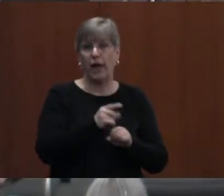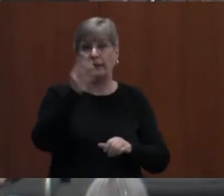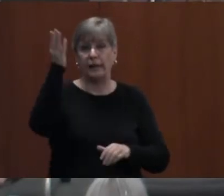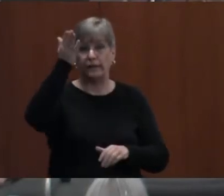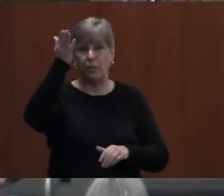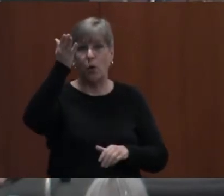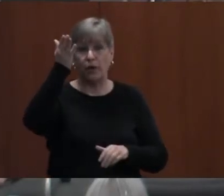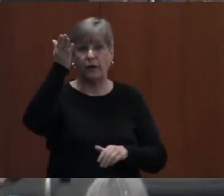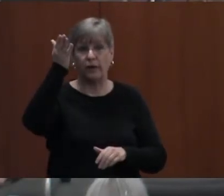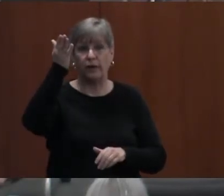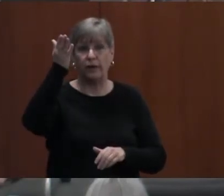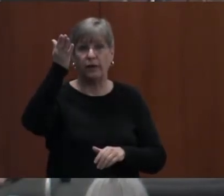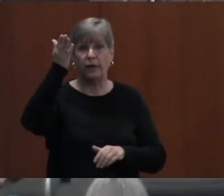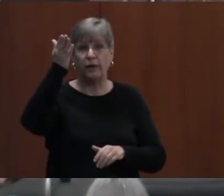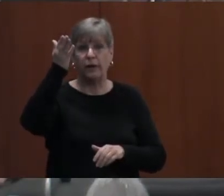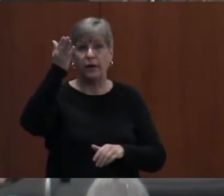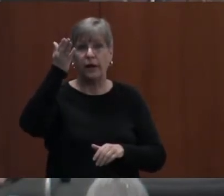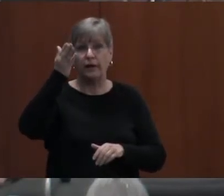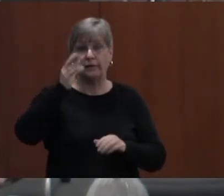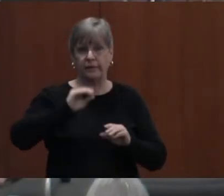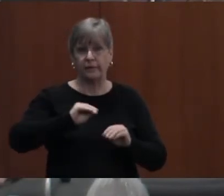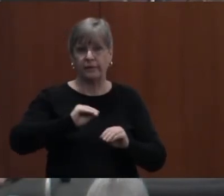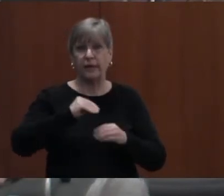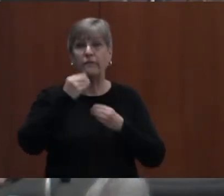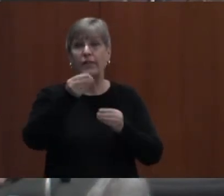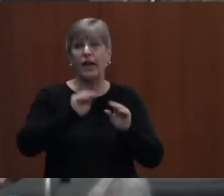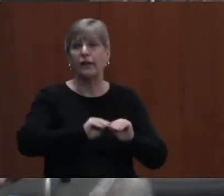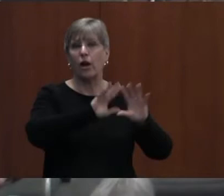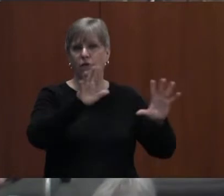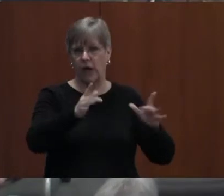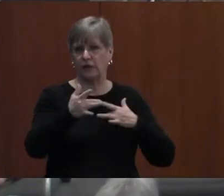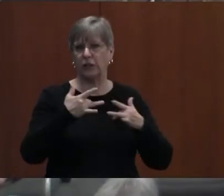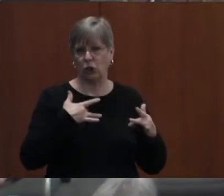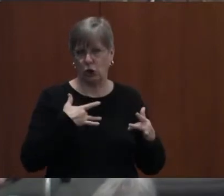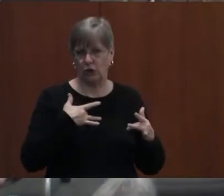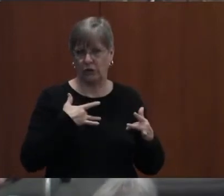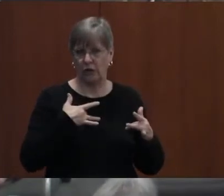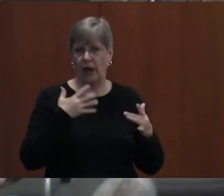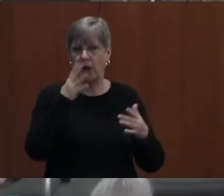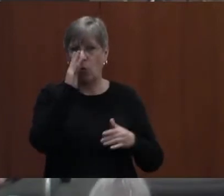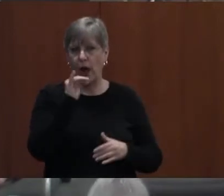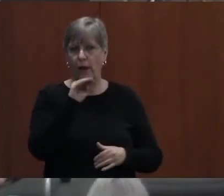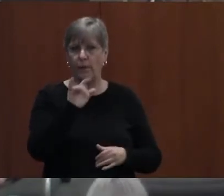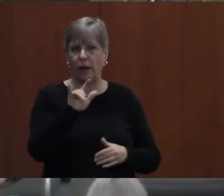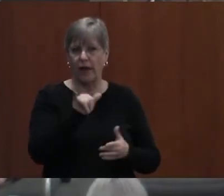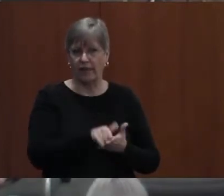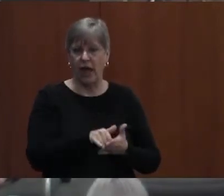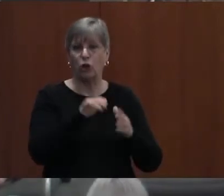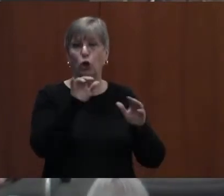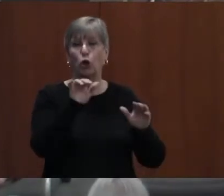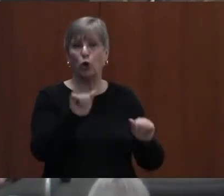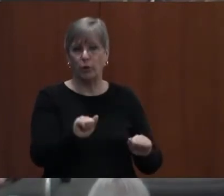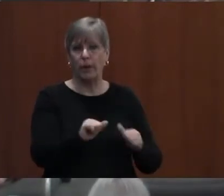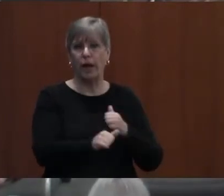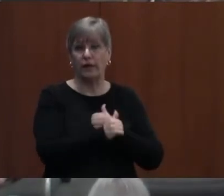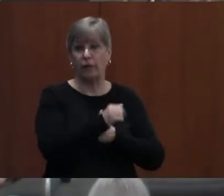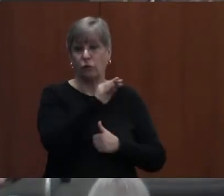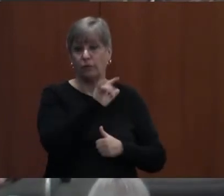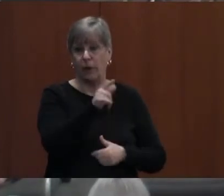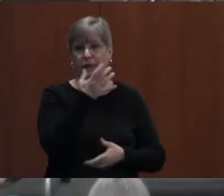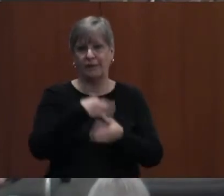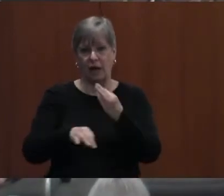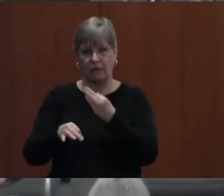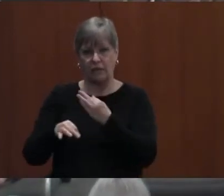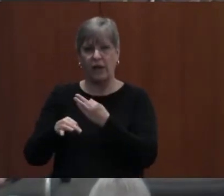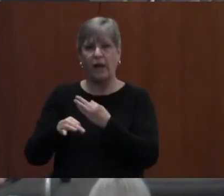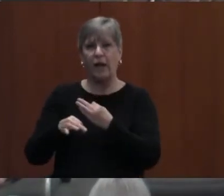goes in clarifying and what the real concerns are and why a bill like that could be a dangerous bill rather